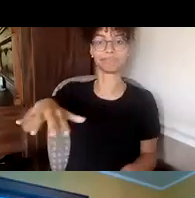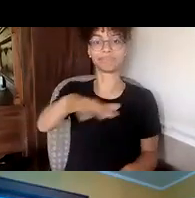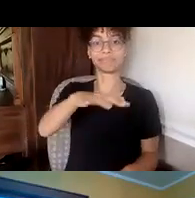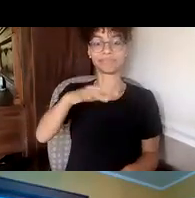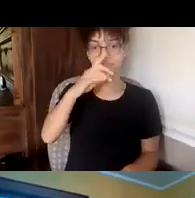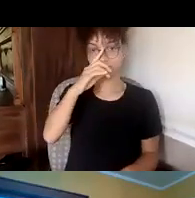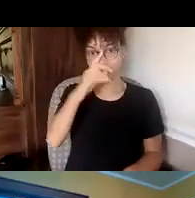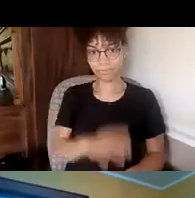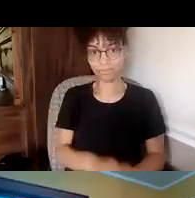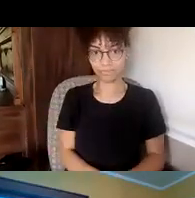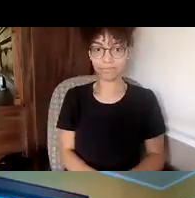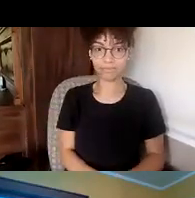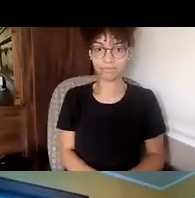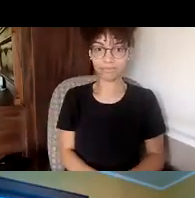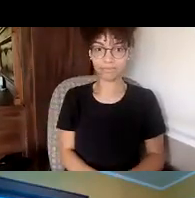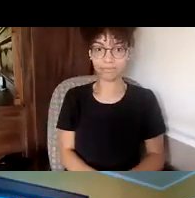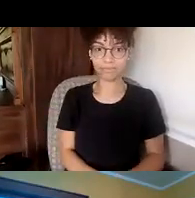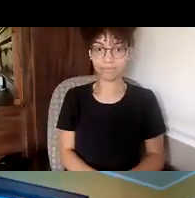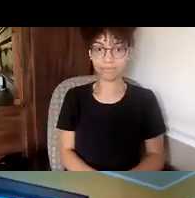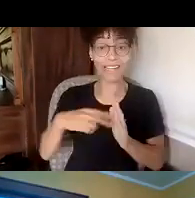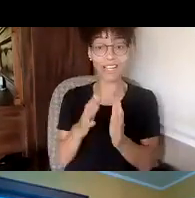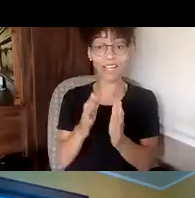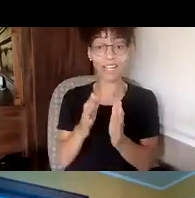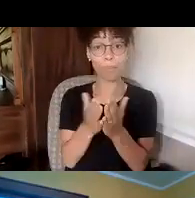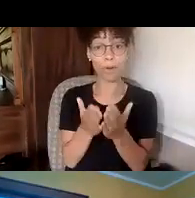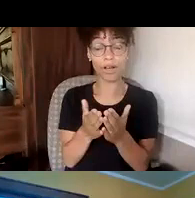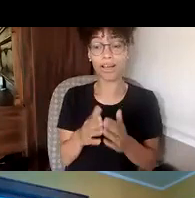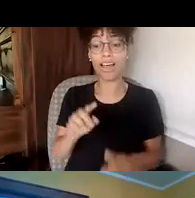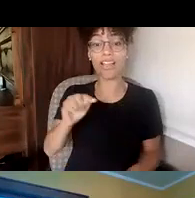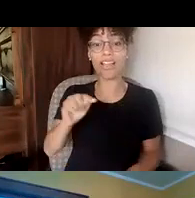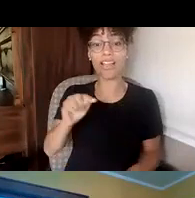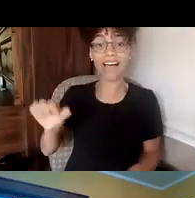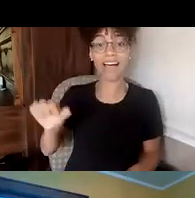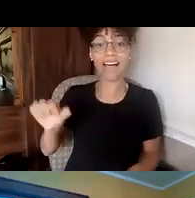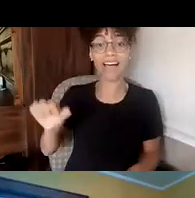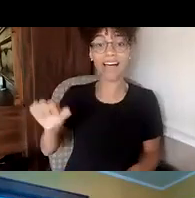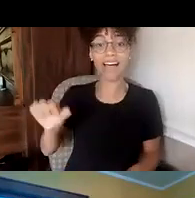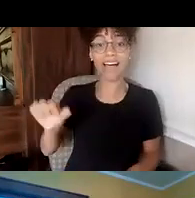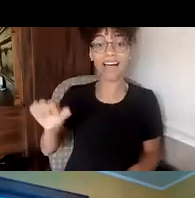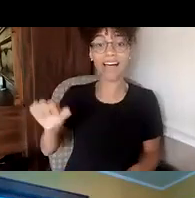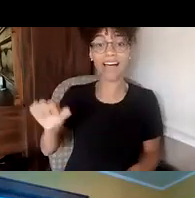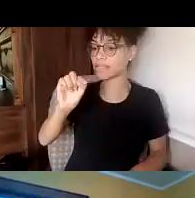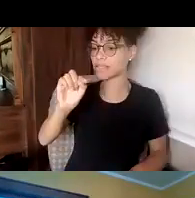I've also read the book The Other Westmore, and I know it's a very